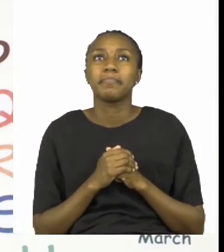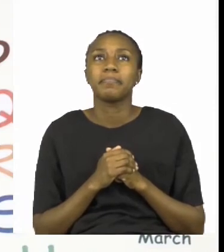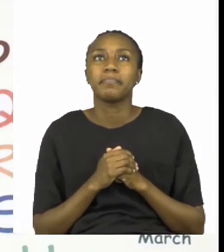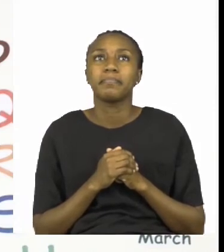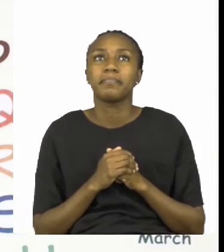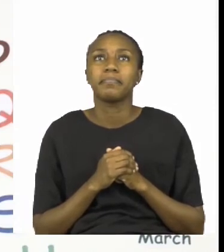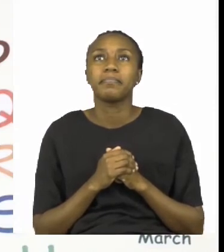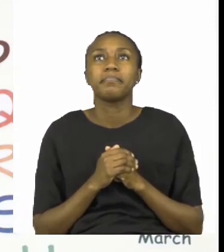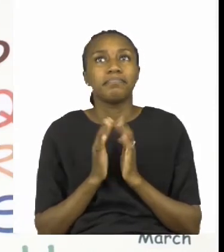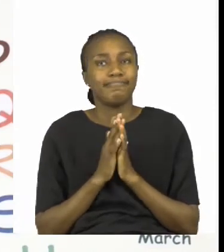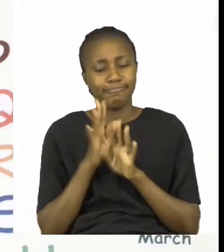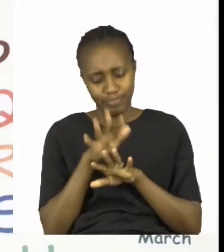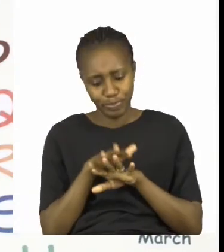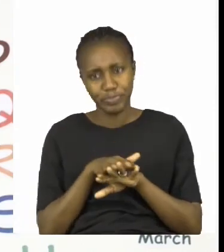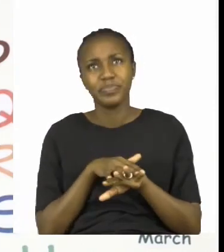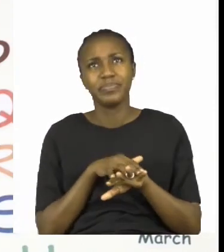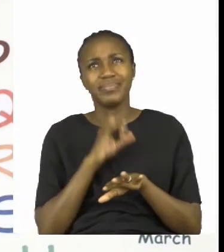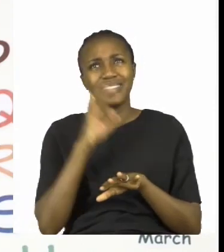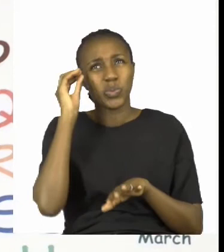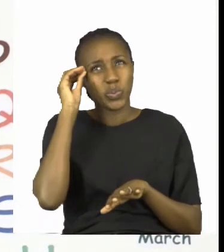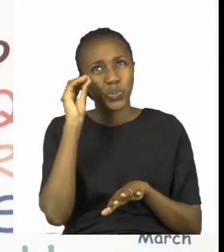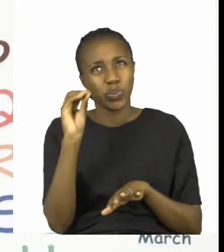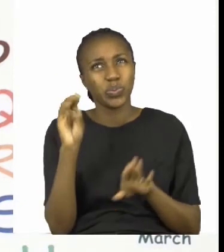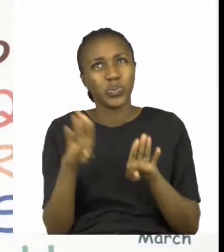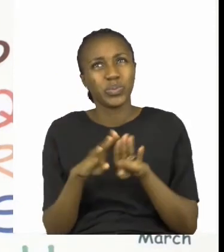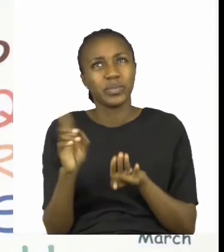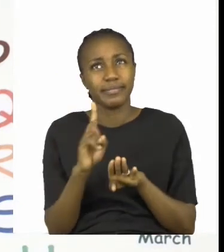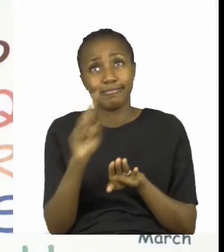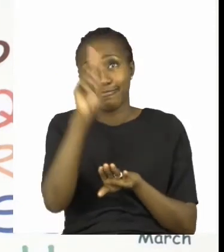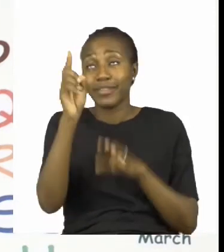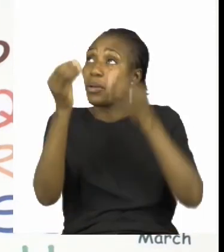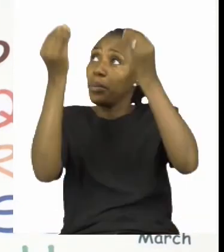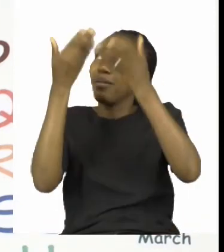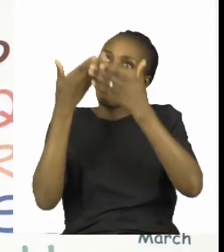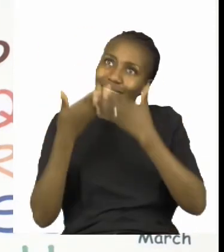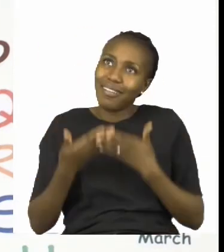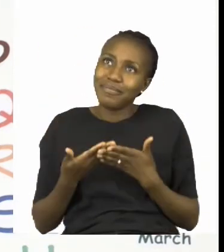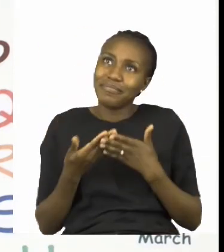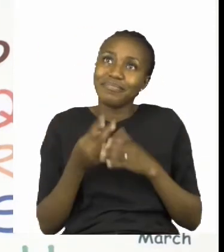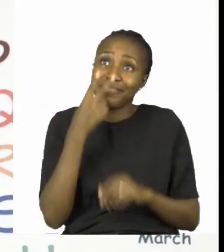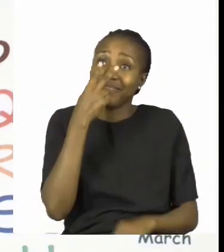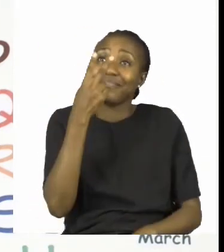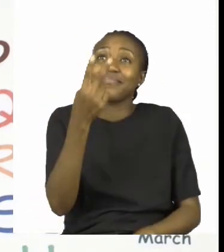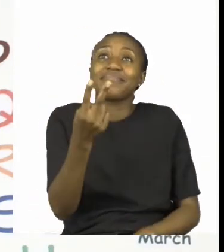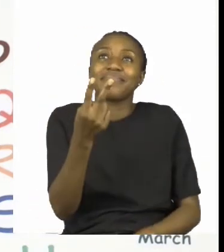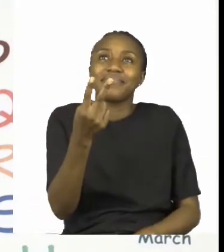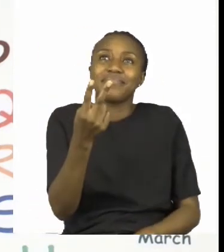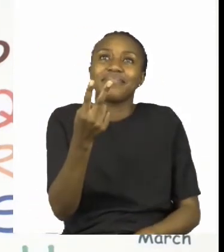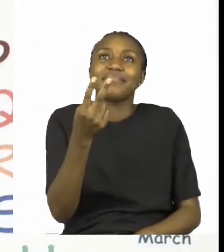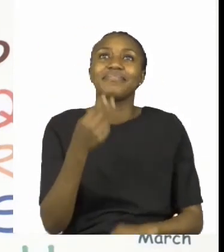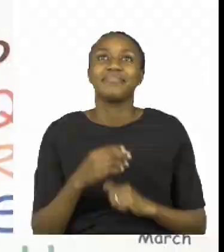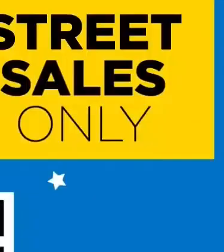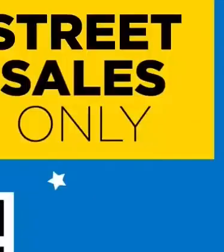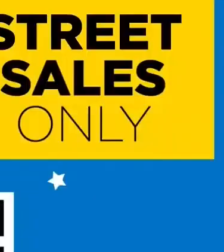take your time, boys and girls. If you're not sure what to do, you can ask an adult for help. I'll see you when you're done after the